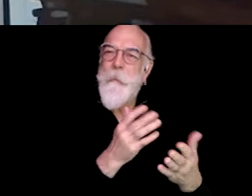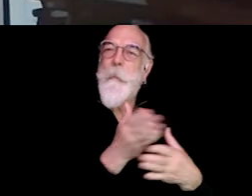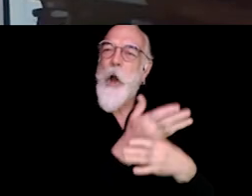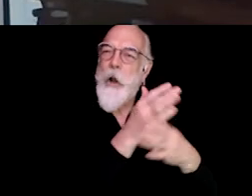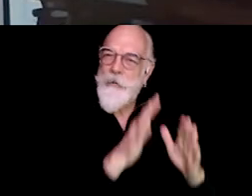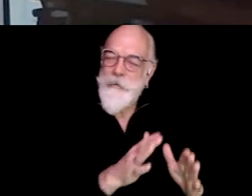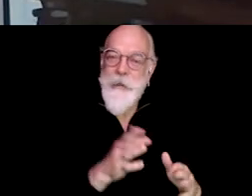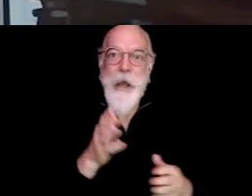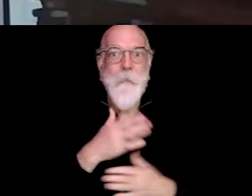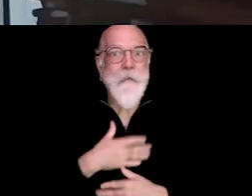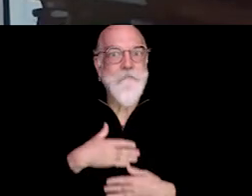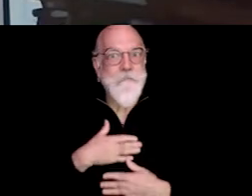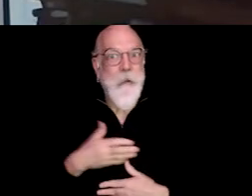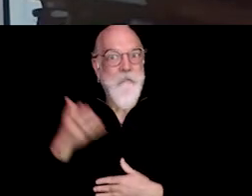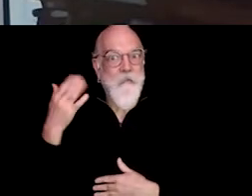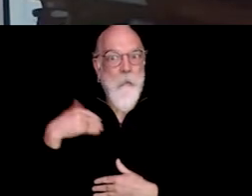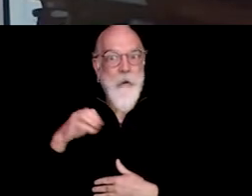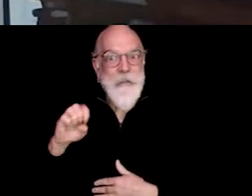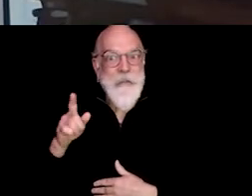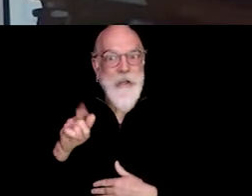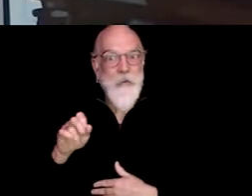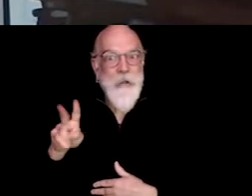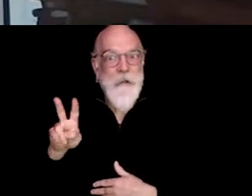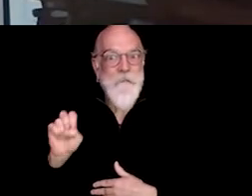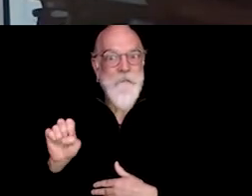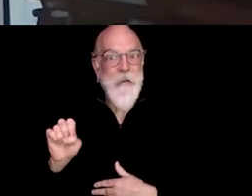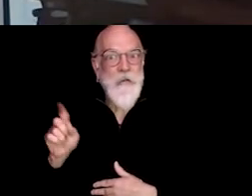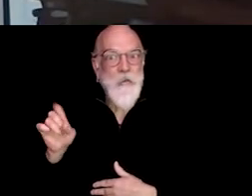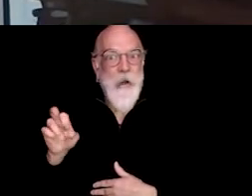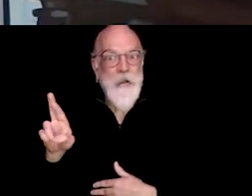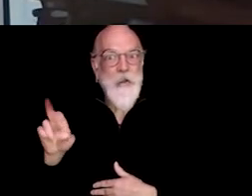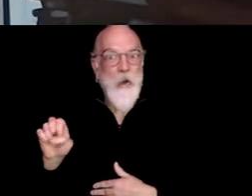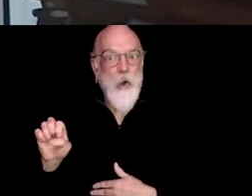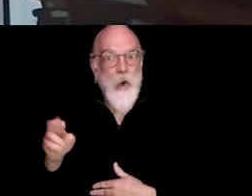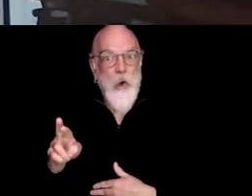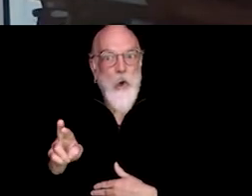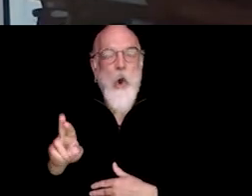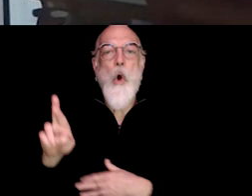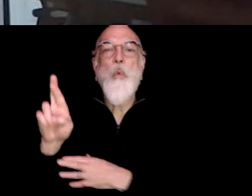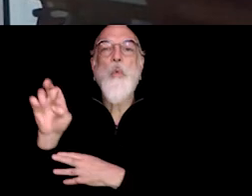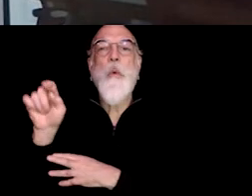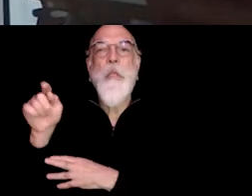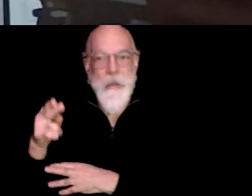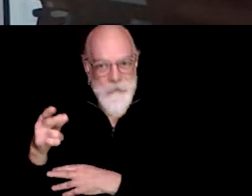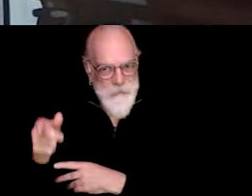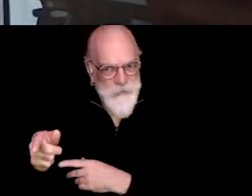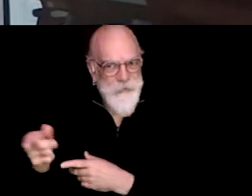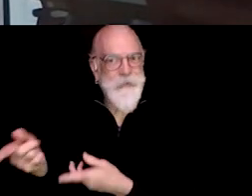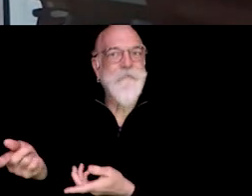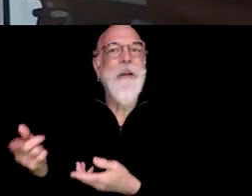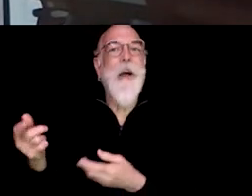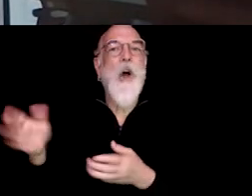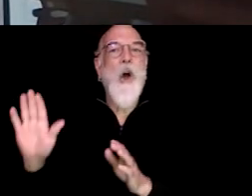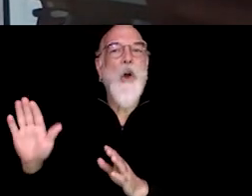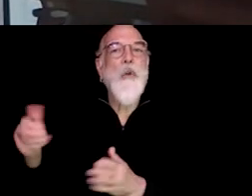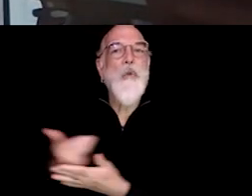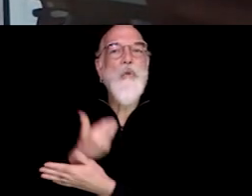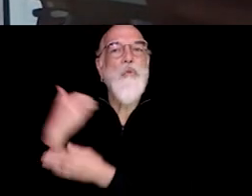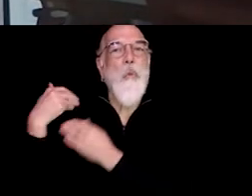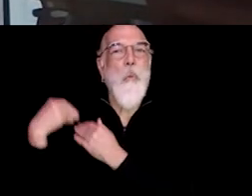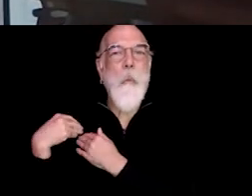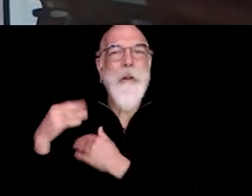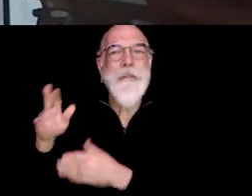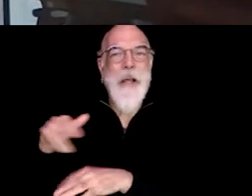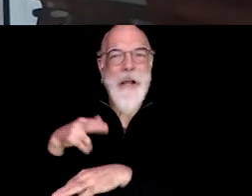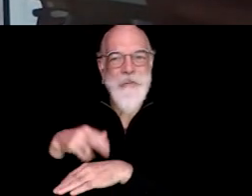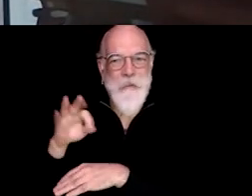that our former Executive Director, Ruth Dickey, brought this event to Sal through her new role at the National Book Foundation.